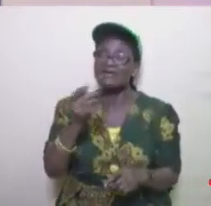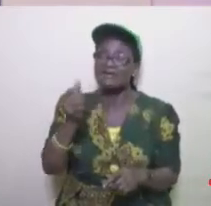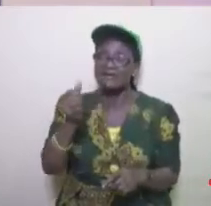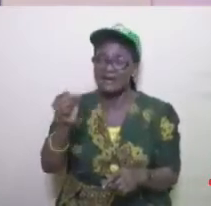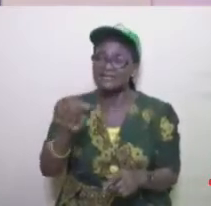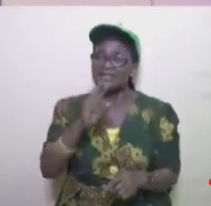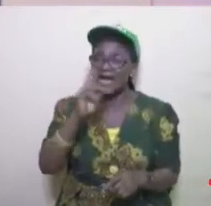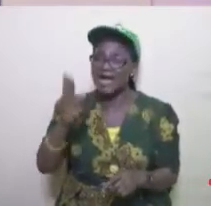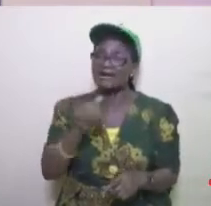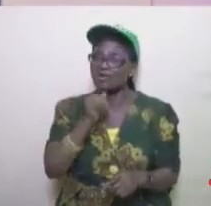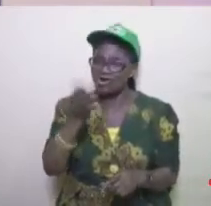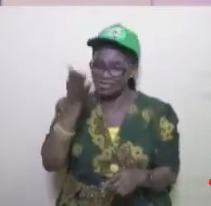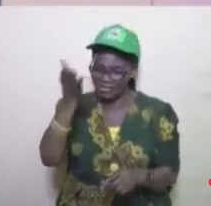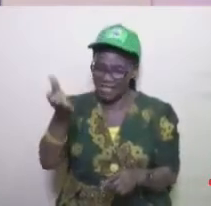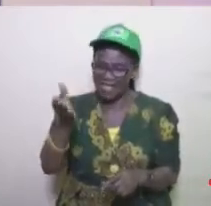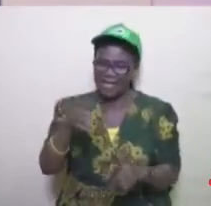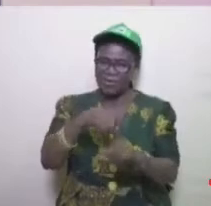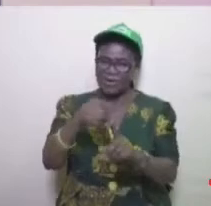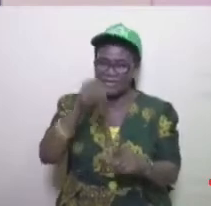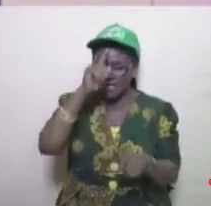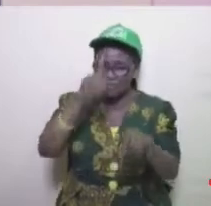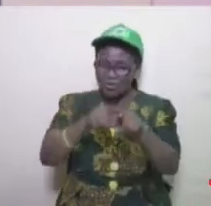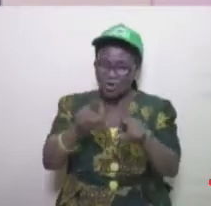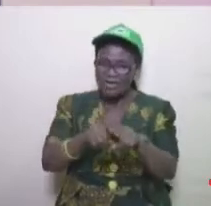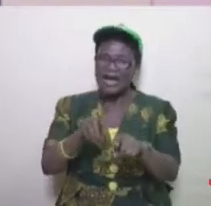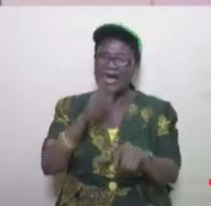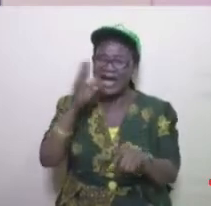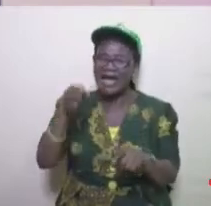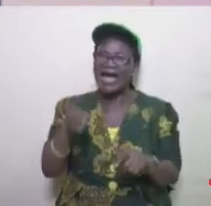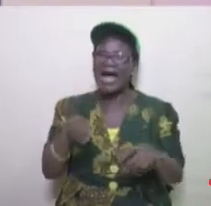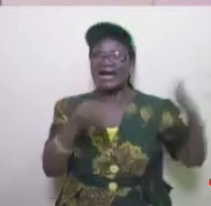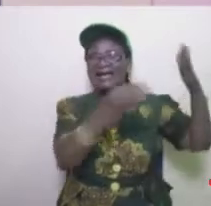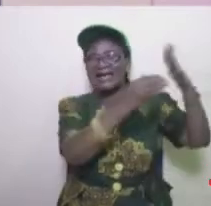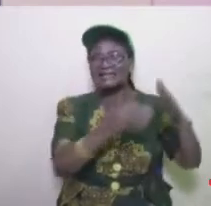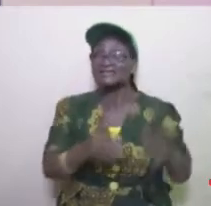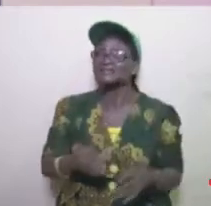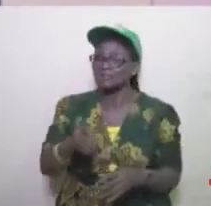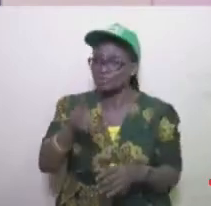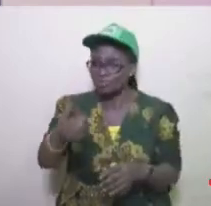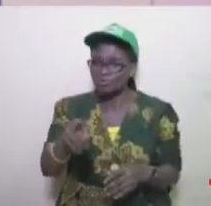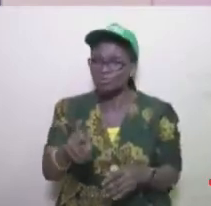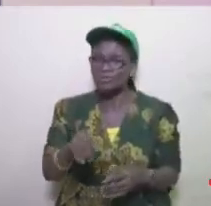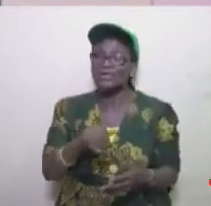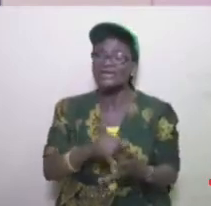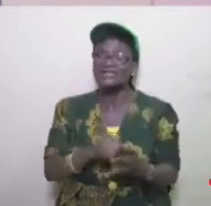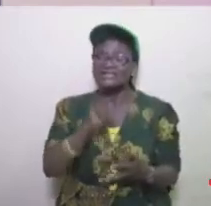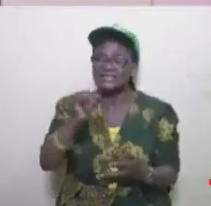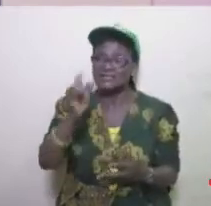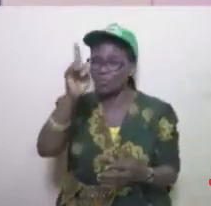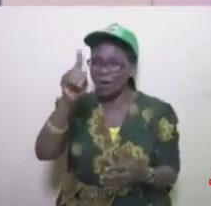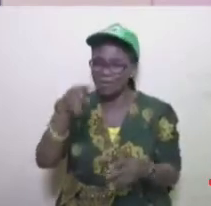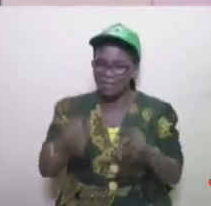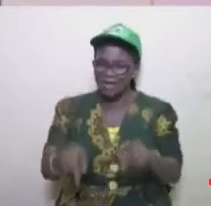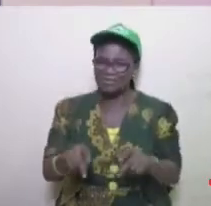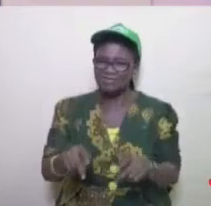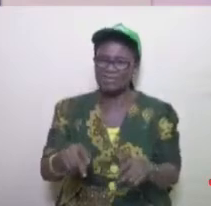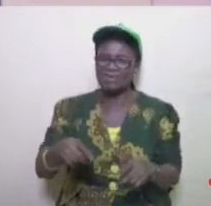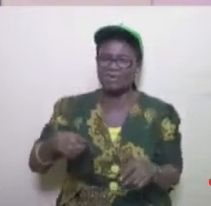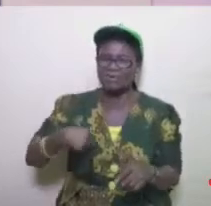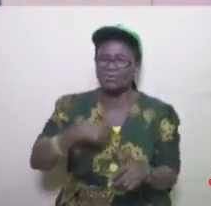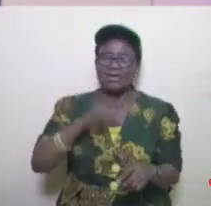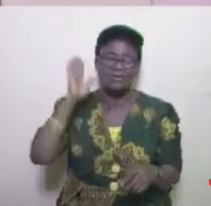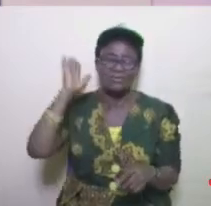are not there, when the brother are standing against him, is one person. So we're going to read from